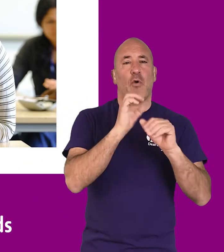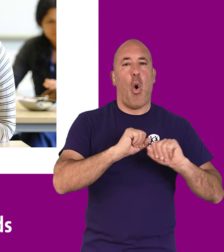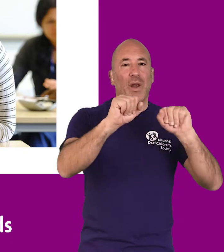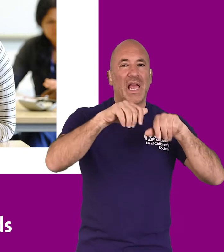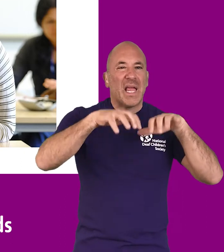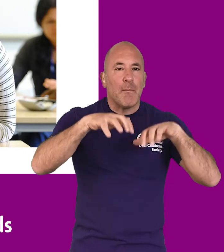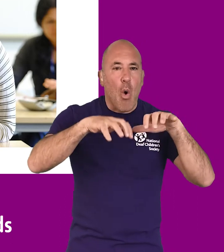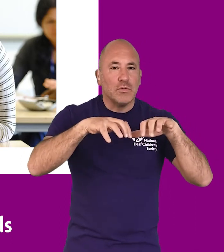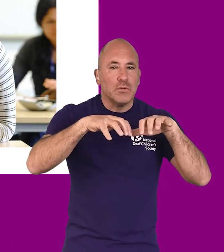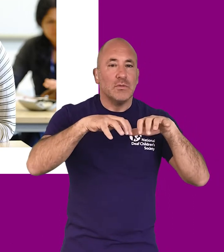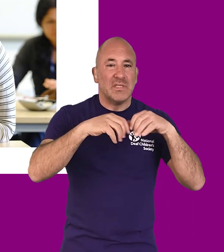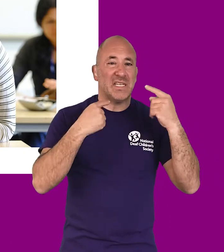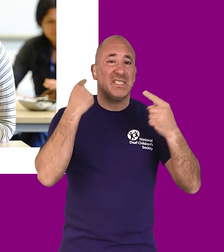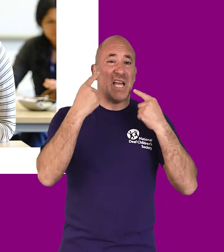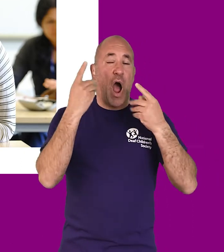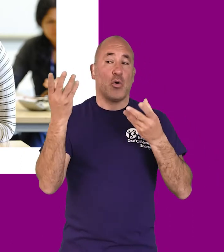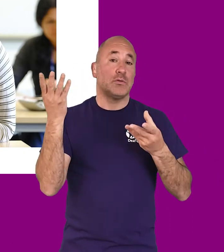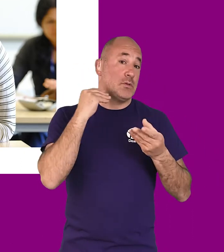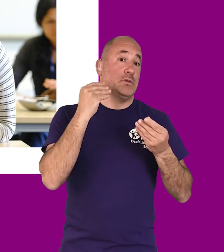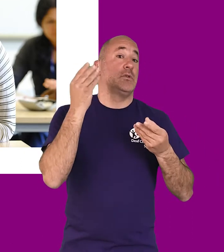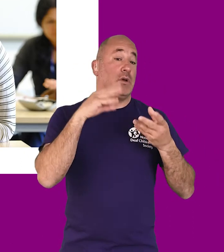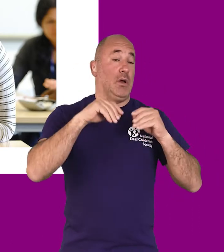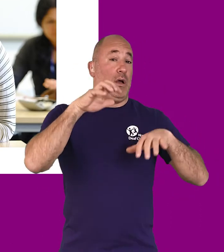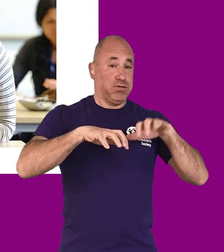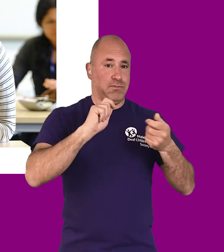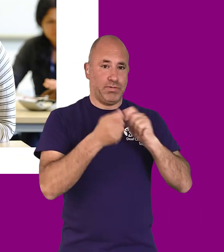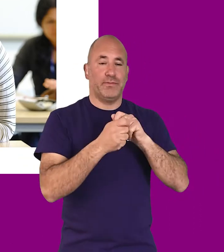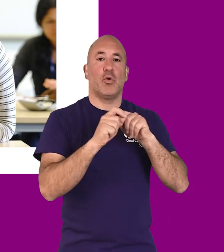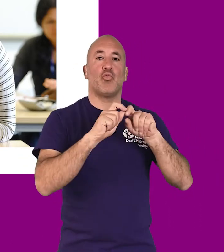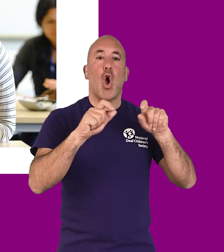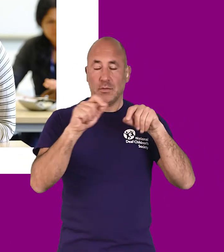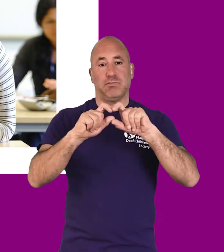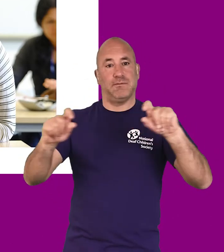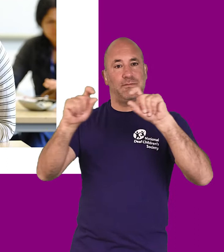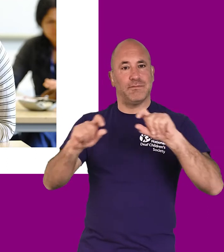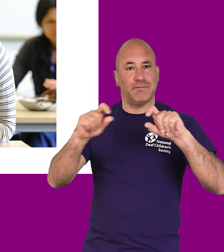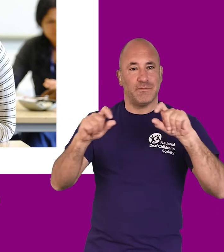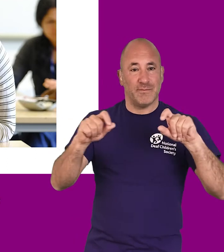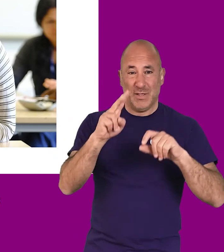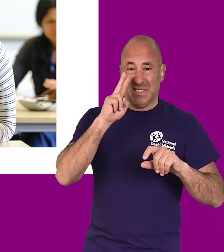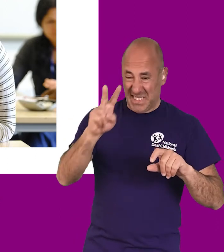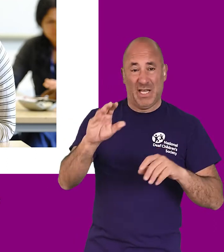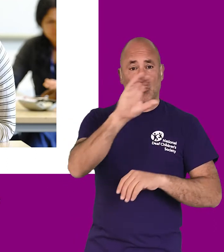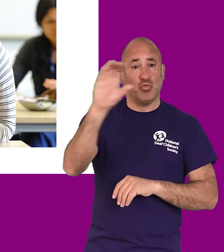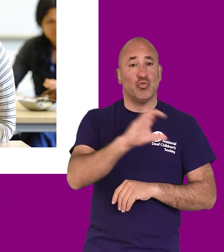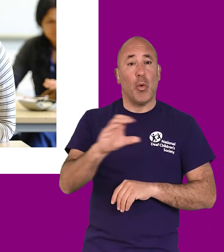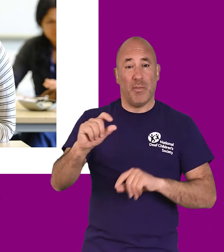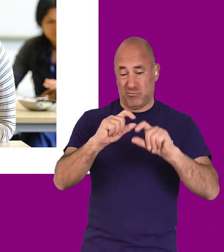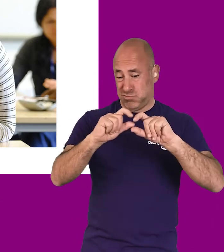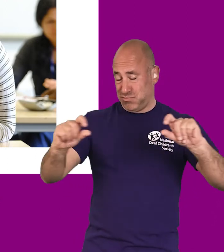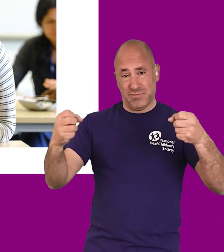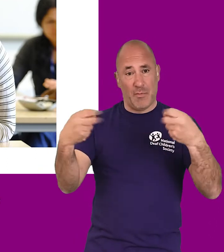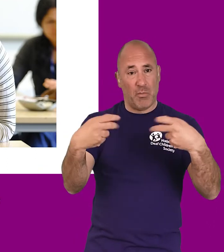and inputting sounds which get converted into words through the software they use. The text can be